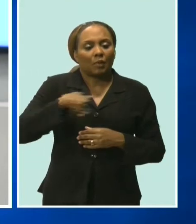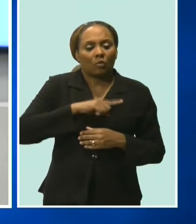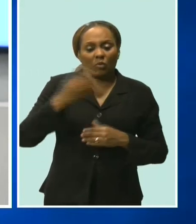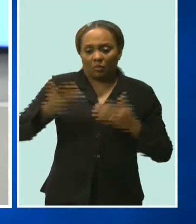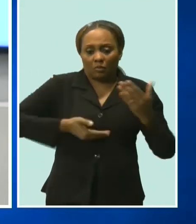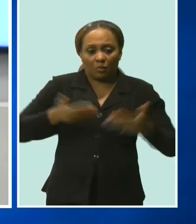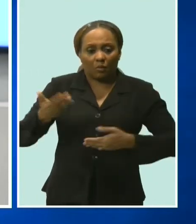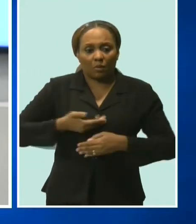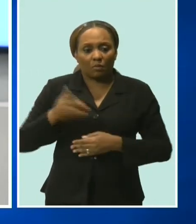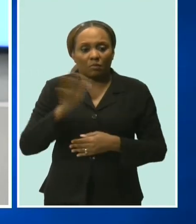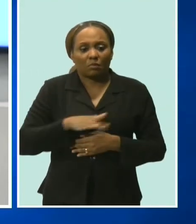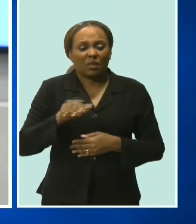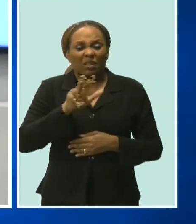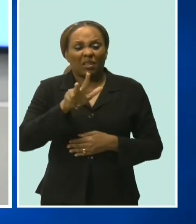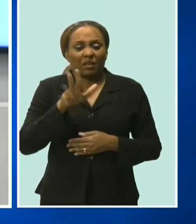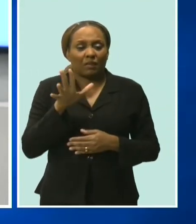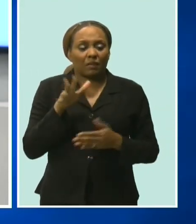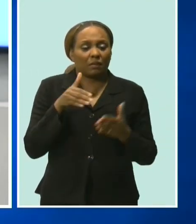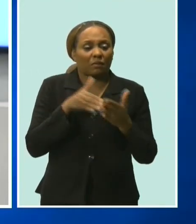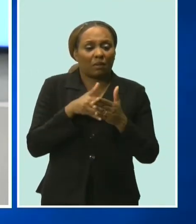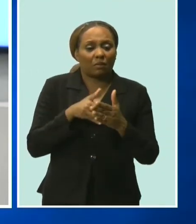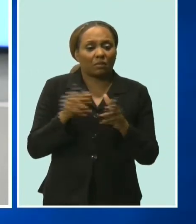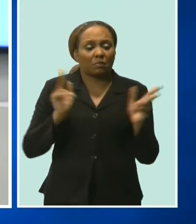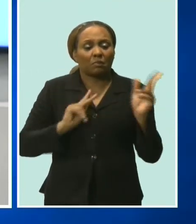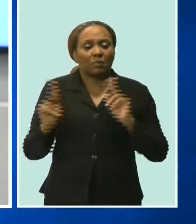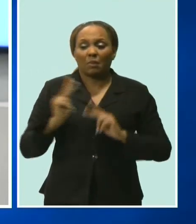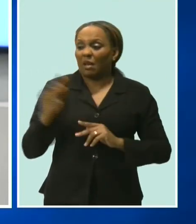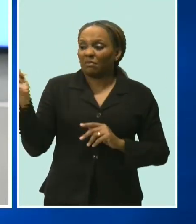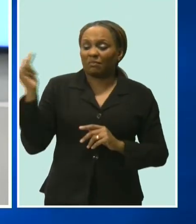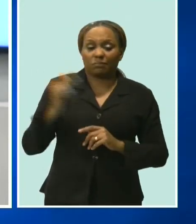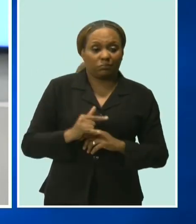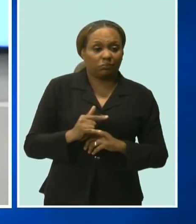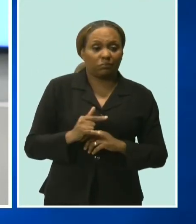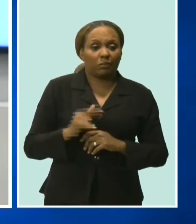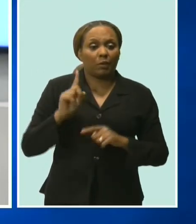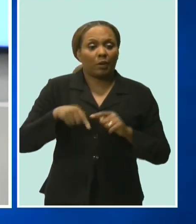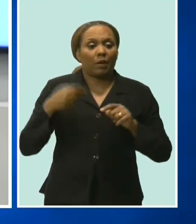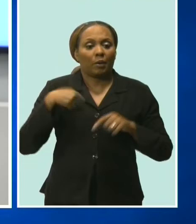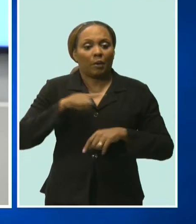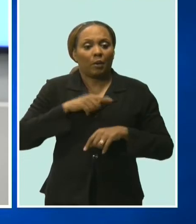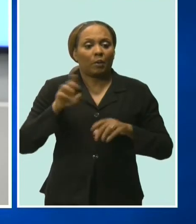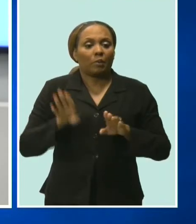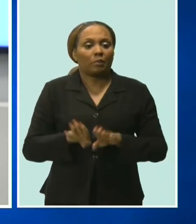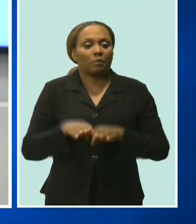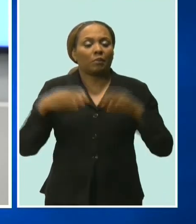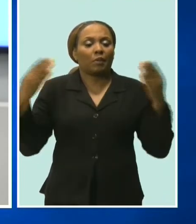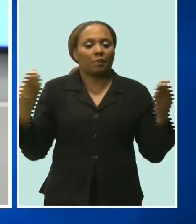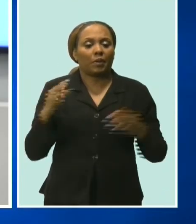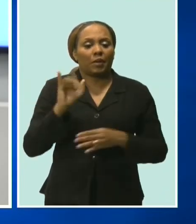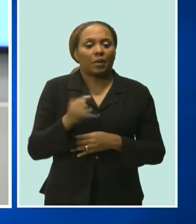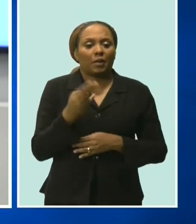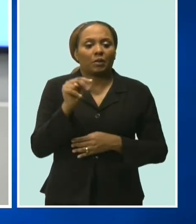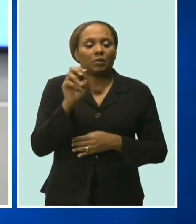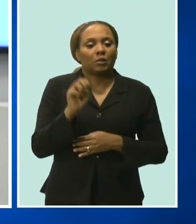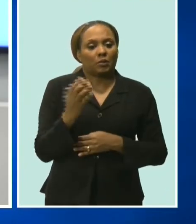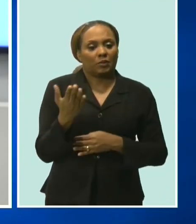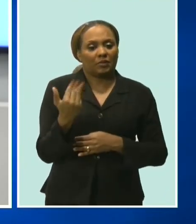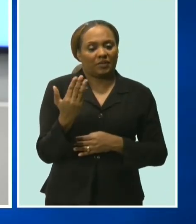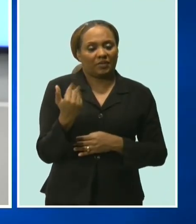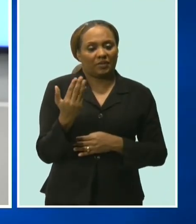over 35,000 visitors since the opening in June